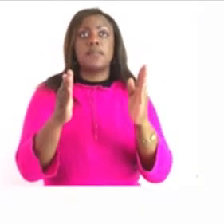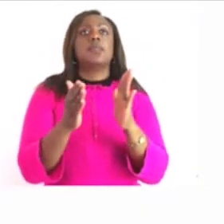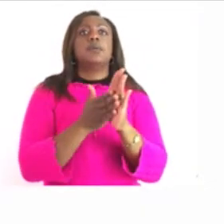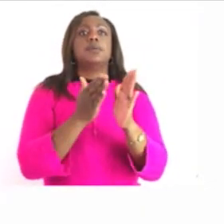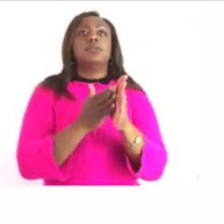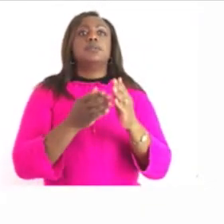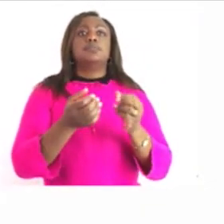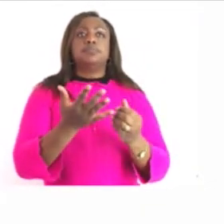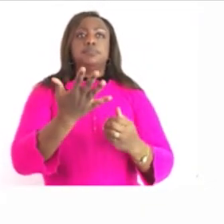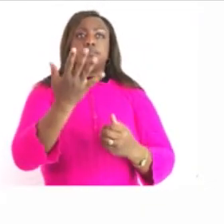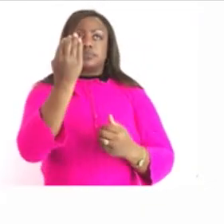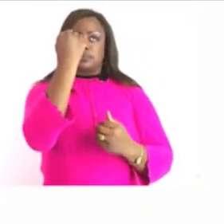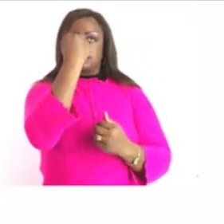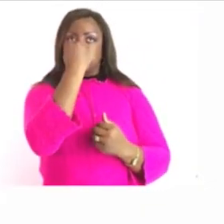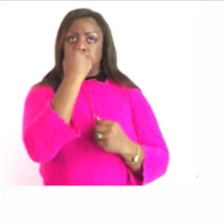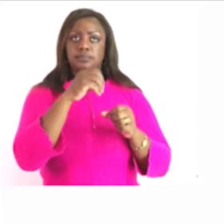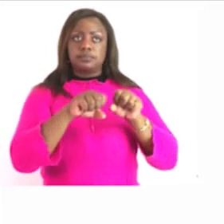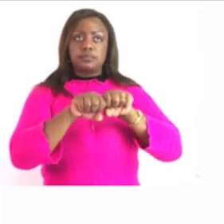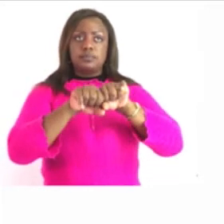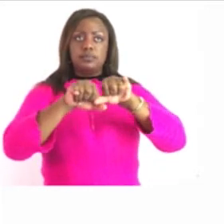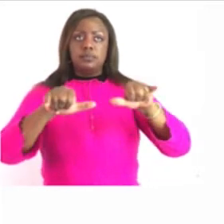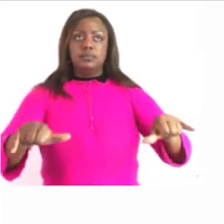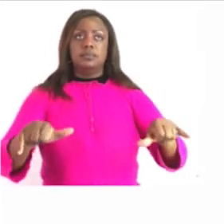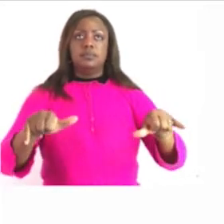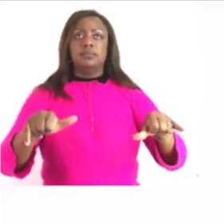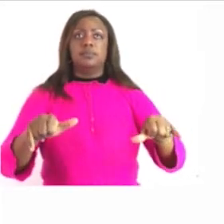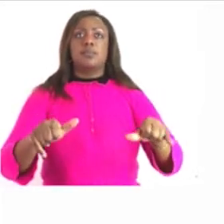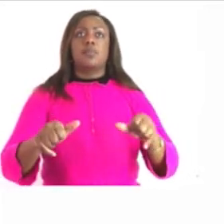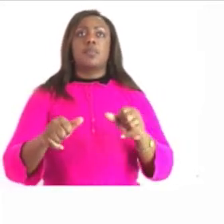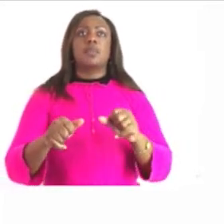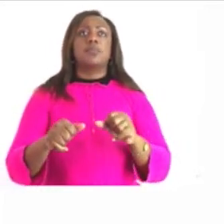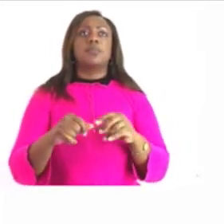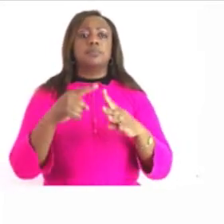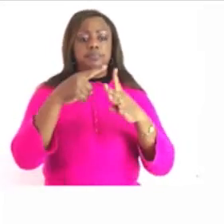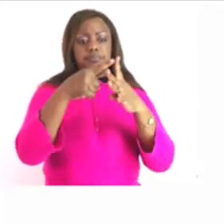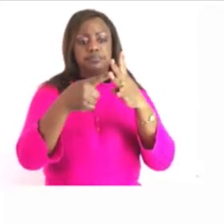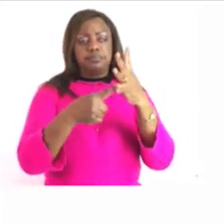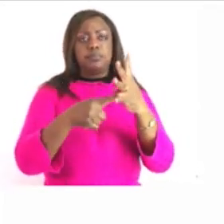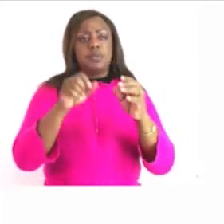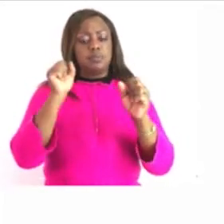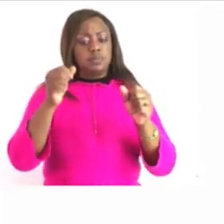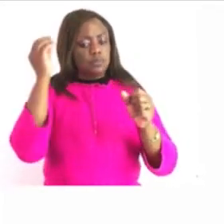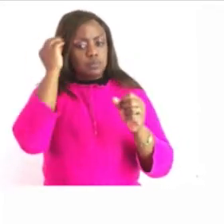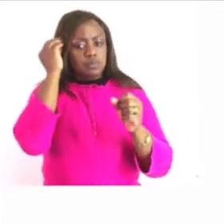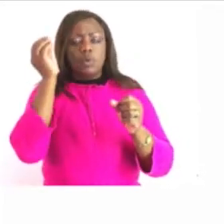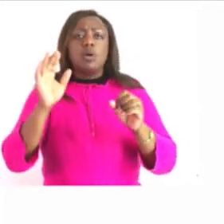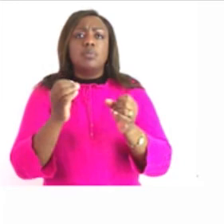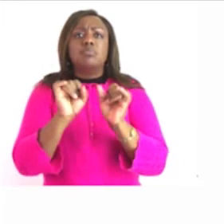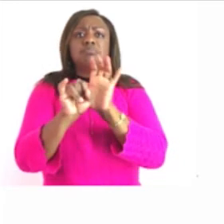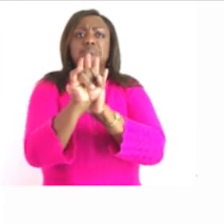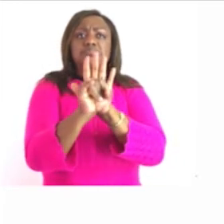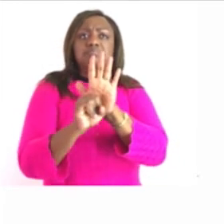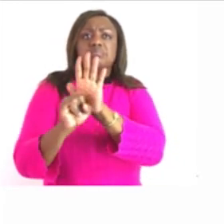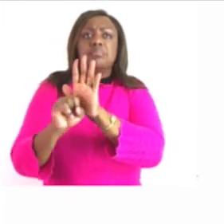19. Our competencies for today are: we will learn how to identify and label the structures of breathing